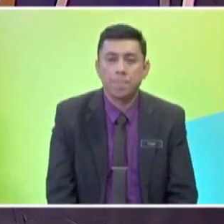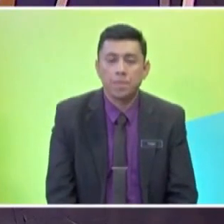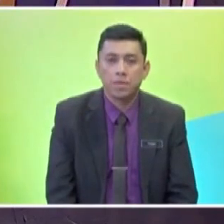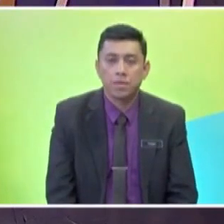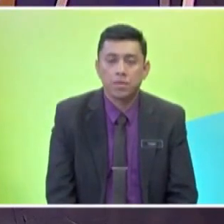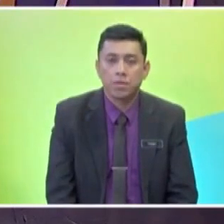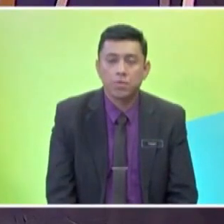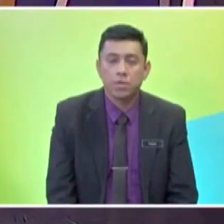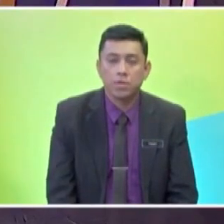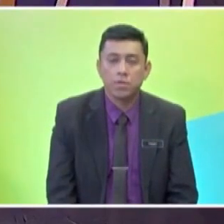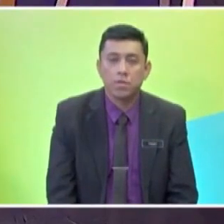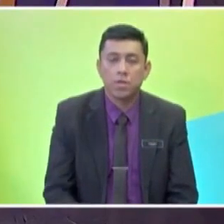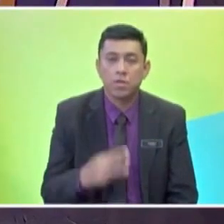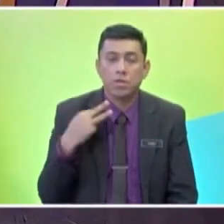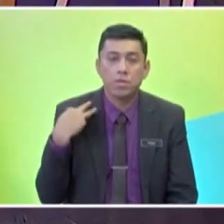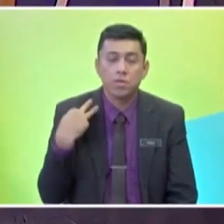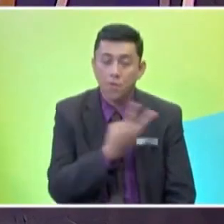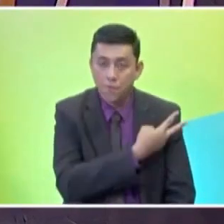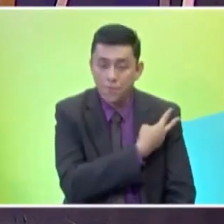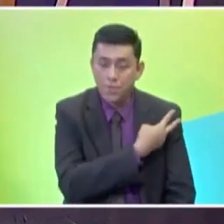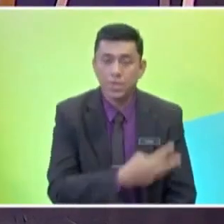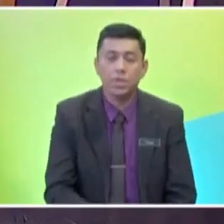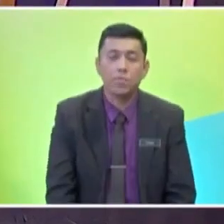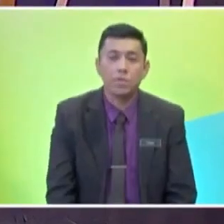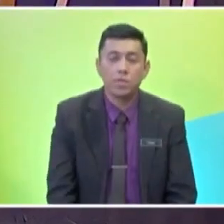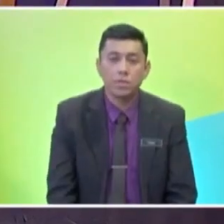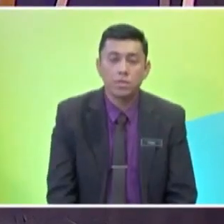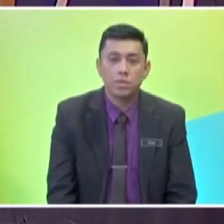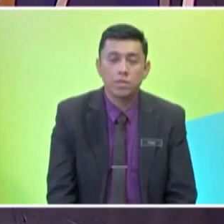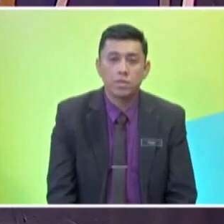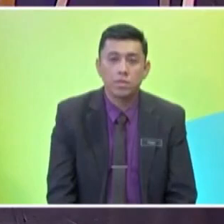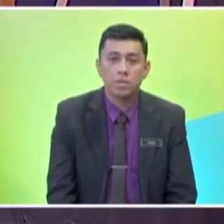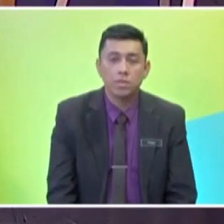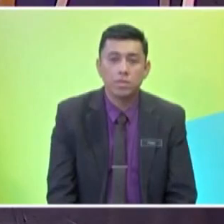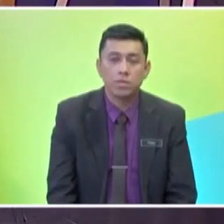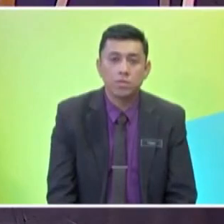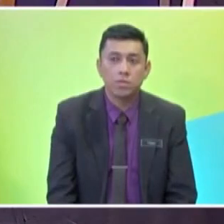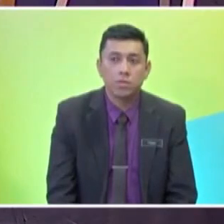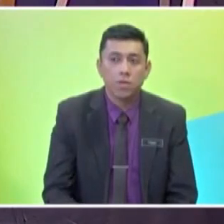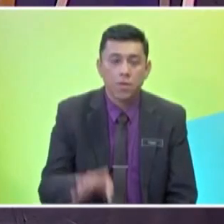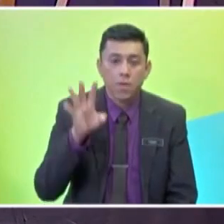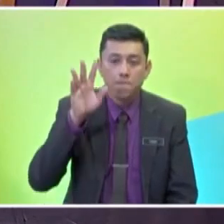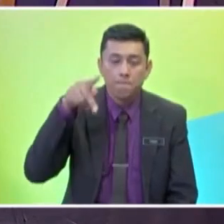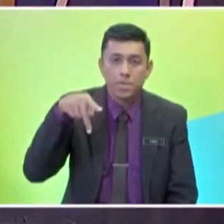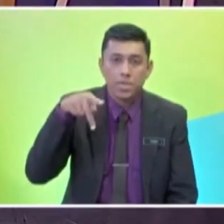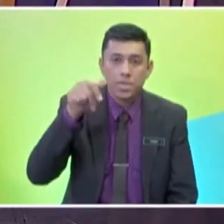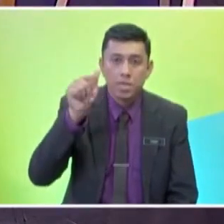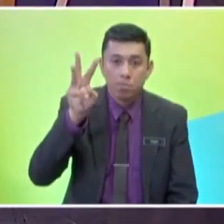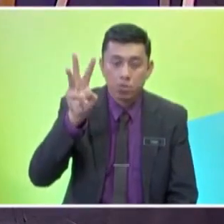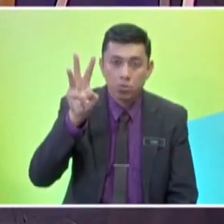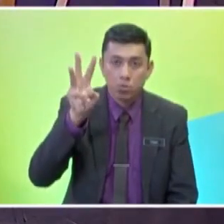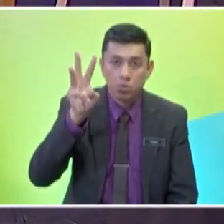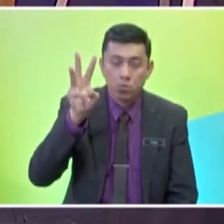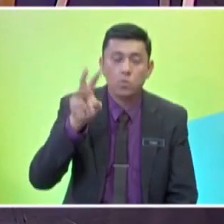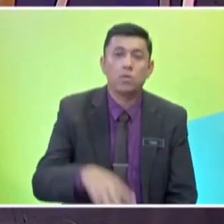we have claw, we have the P word as well, which is paw. Yes. Okay.